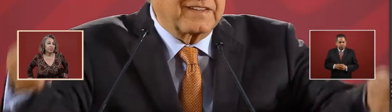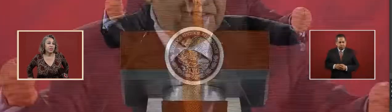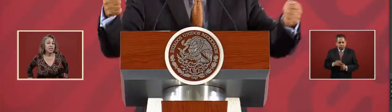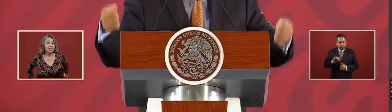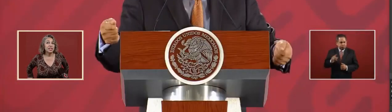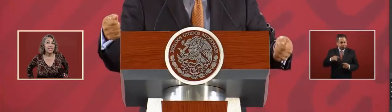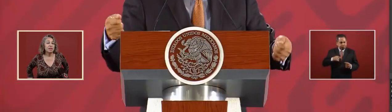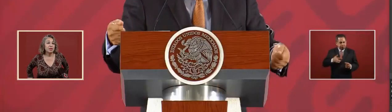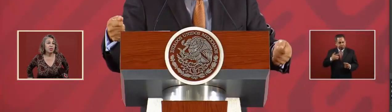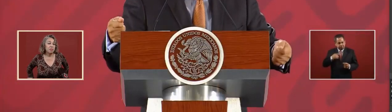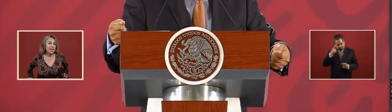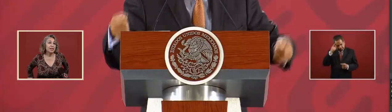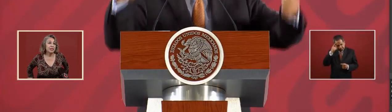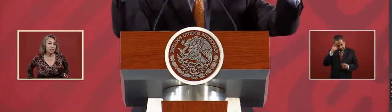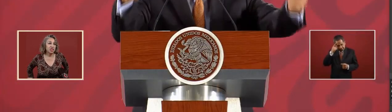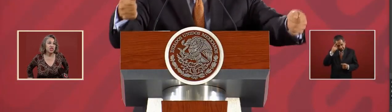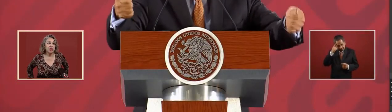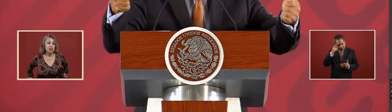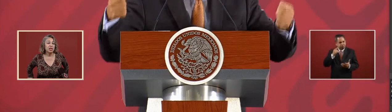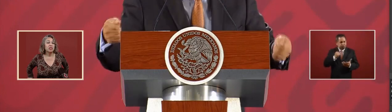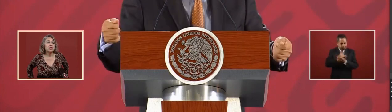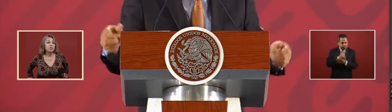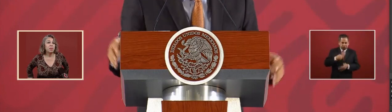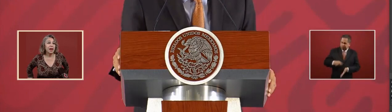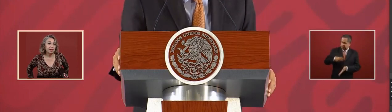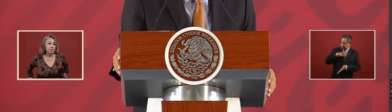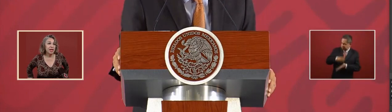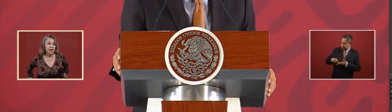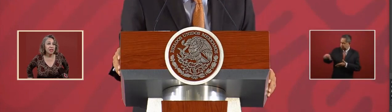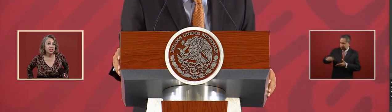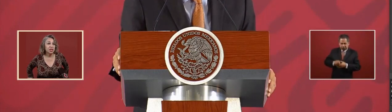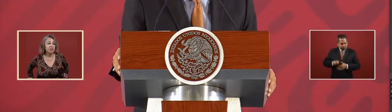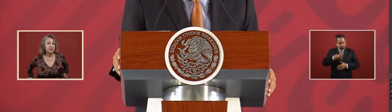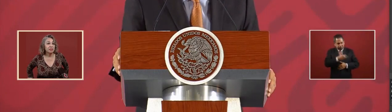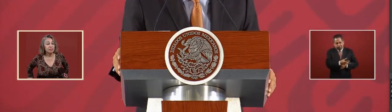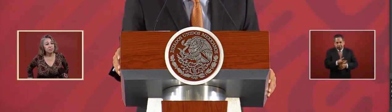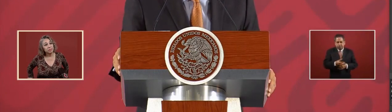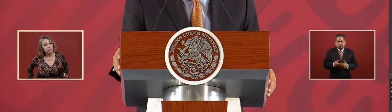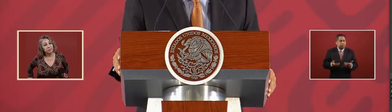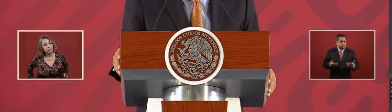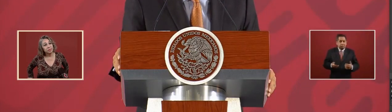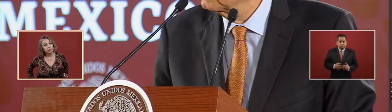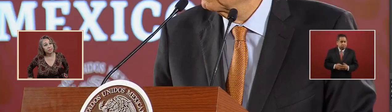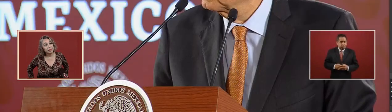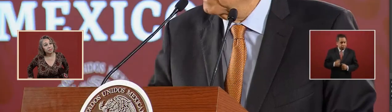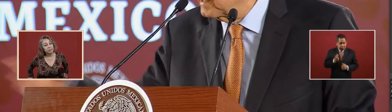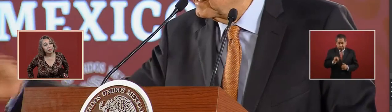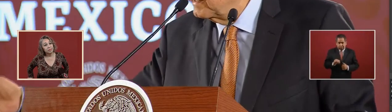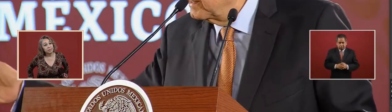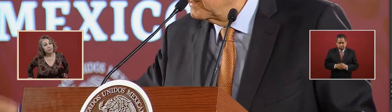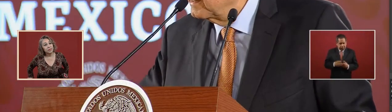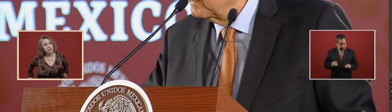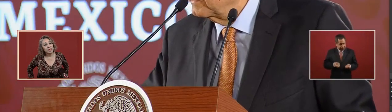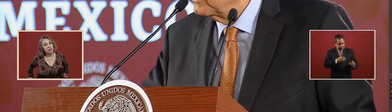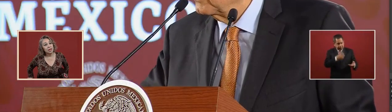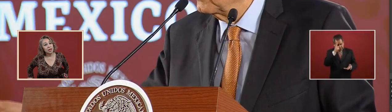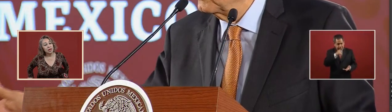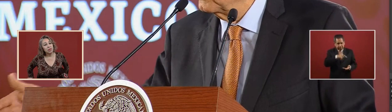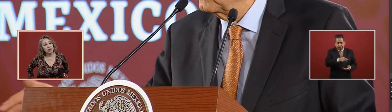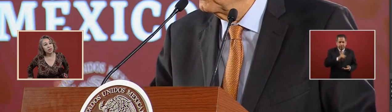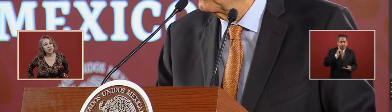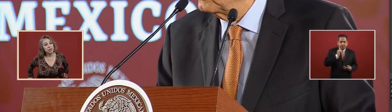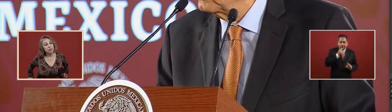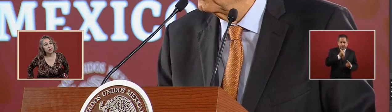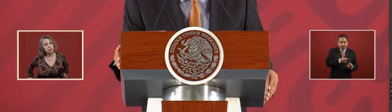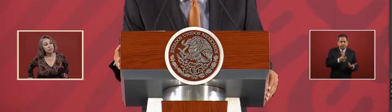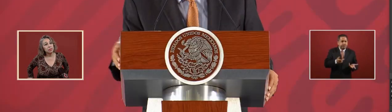toma la decisión take or make the de decision comprar el medicamento, to buy the medication para que in